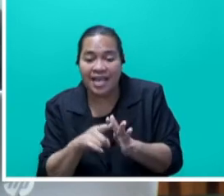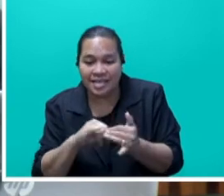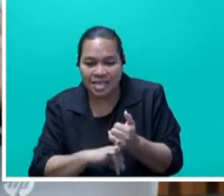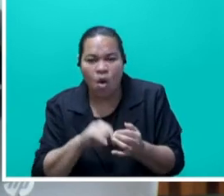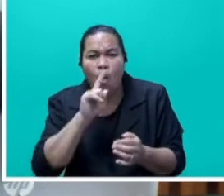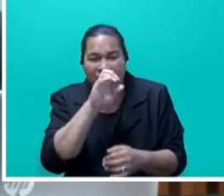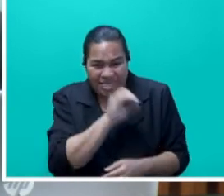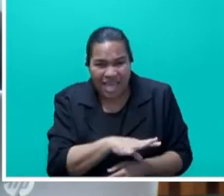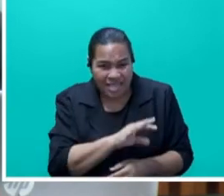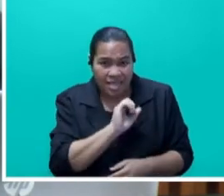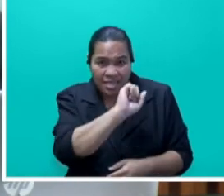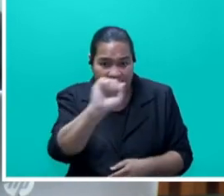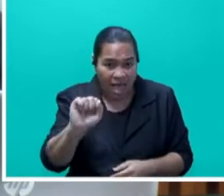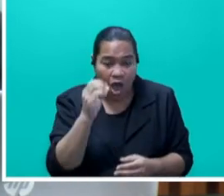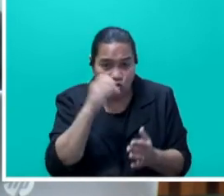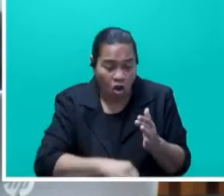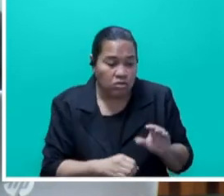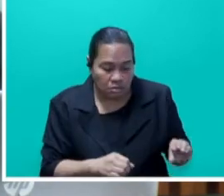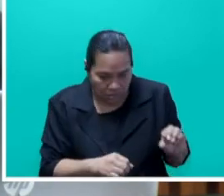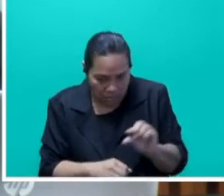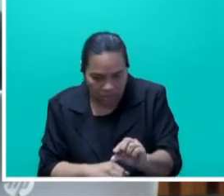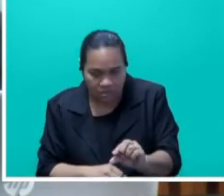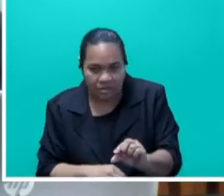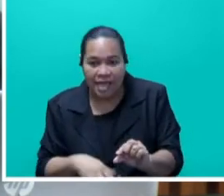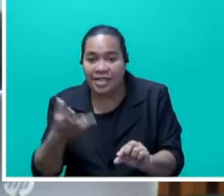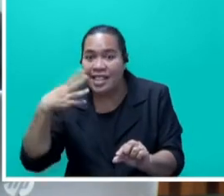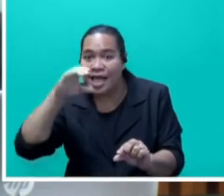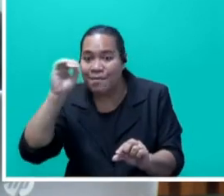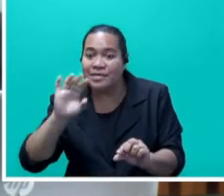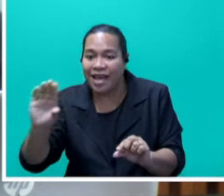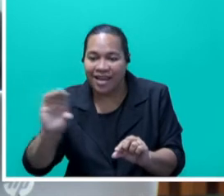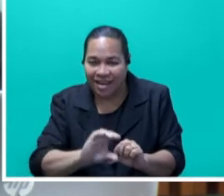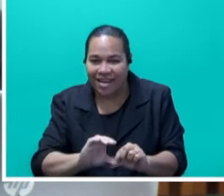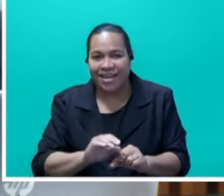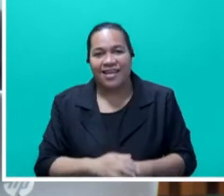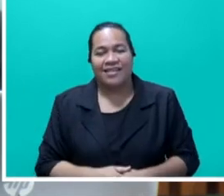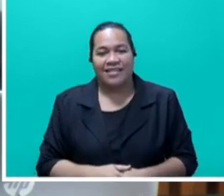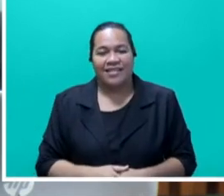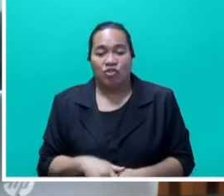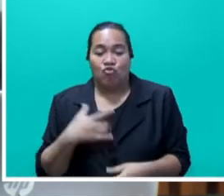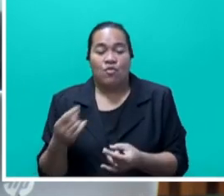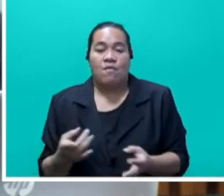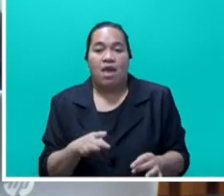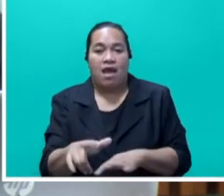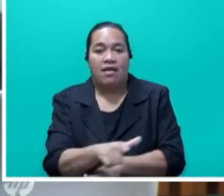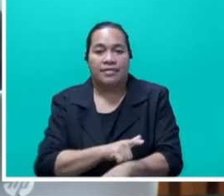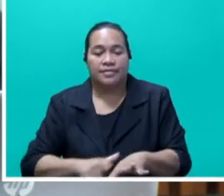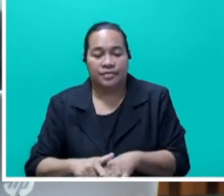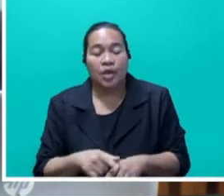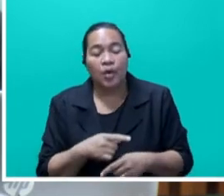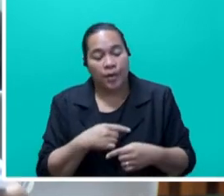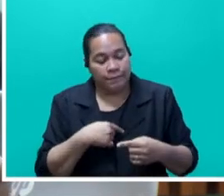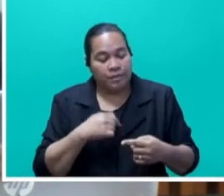cost. We will pick up 90% of the cost of the land preparation. Mr. Speaker say, we